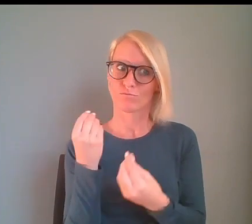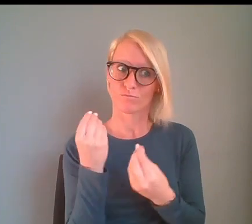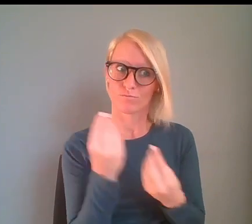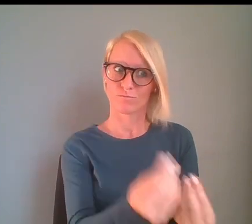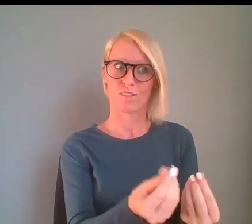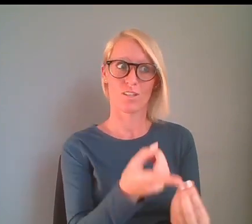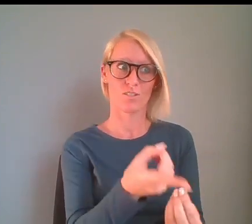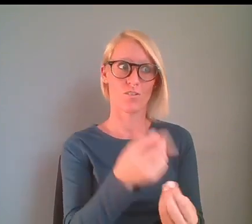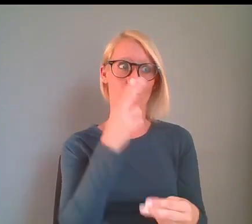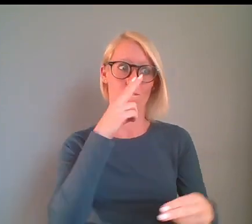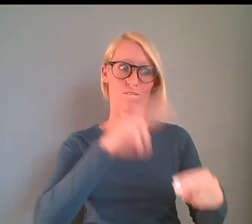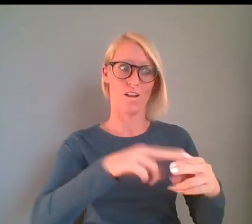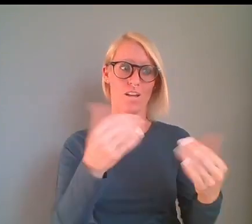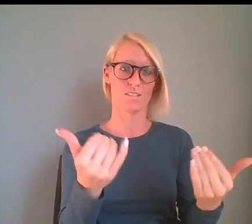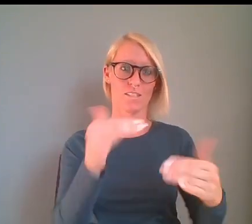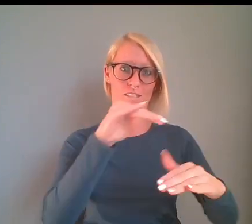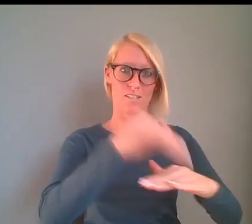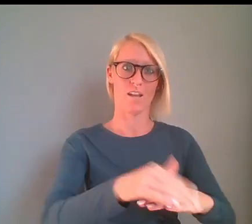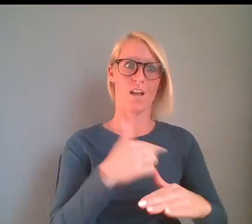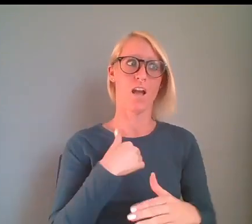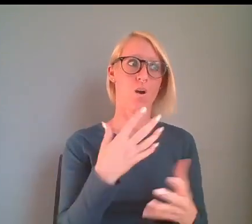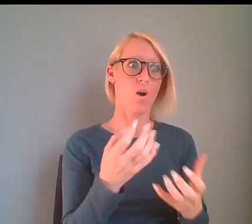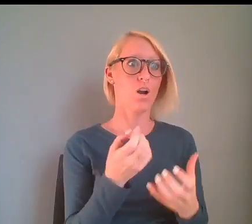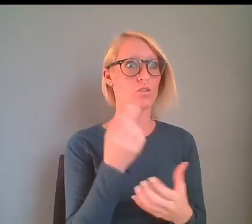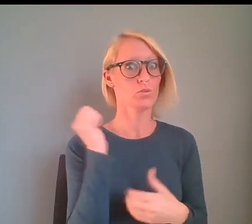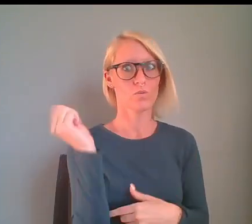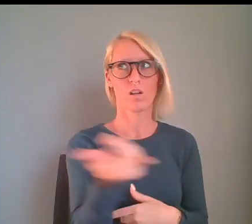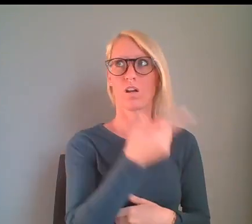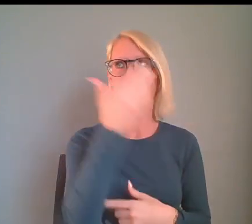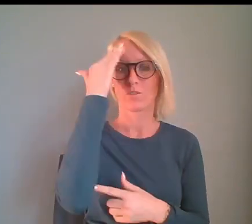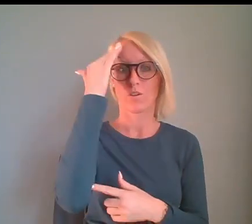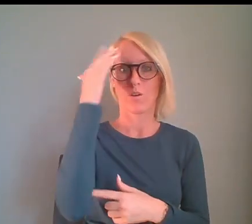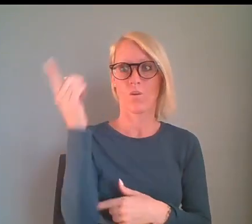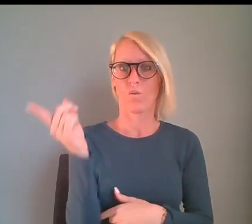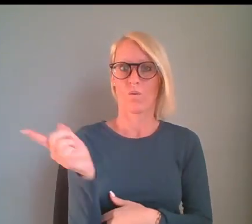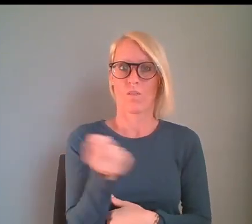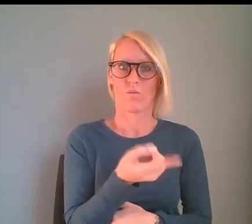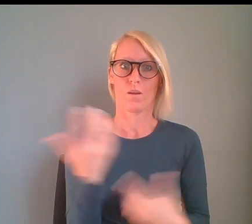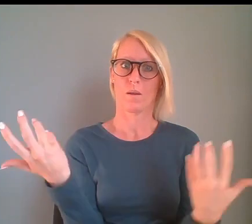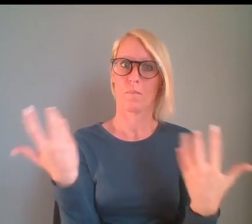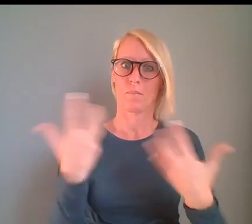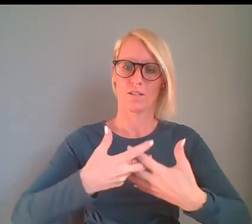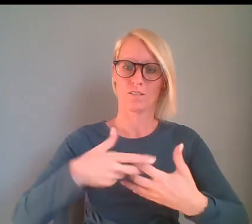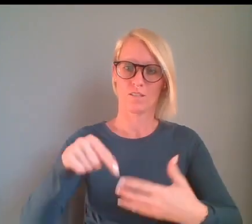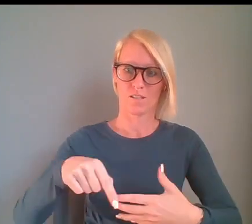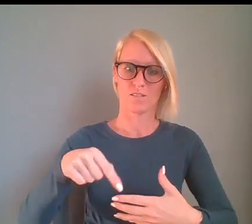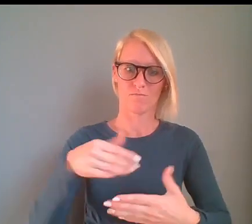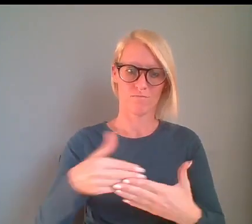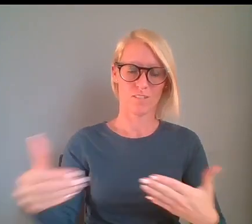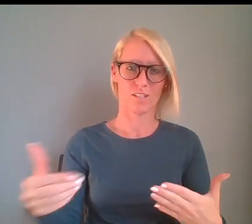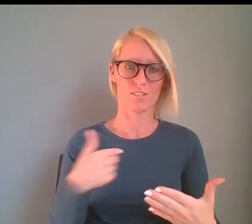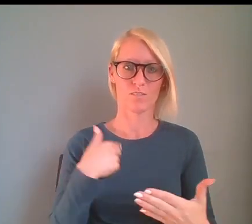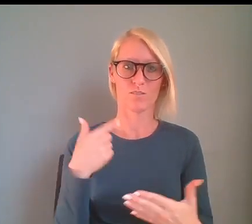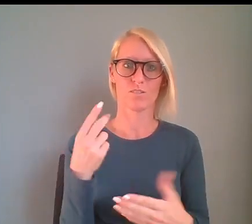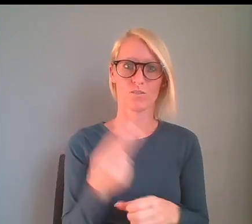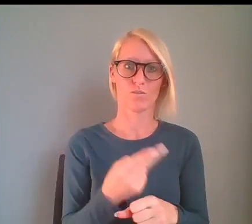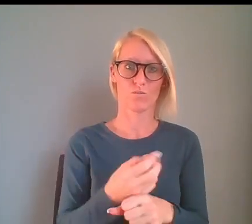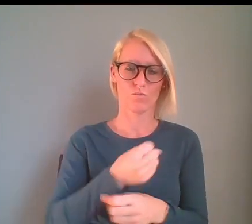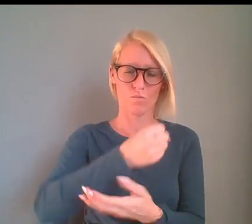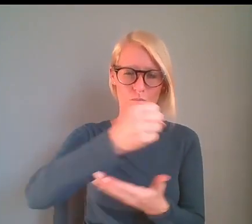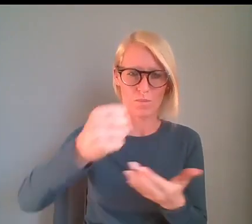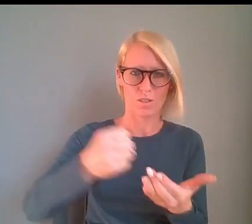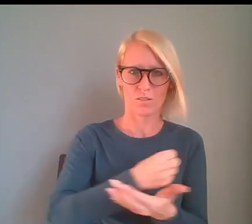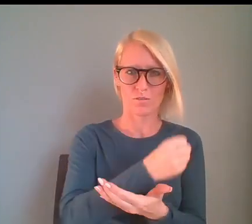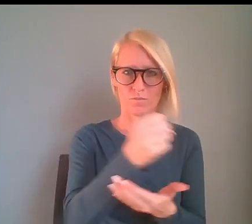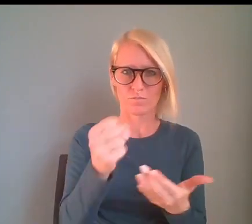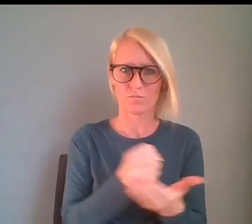to have some fun. And I want you to know right now that we mixed this stuff that you're going to be using with our 3/8-inch